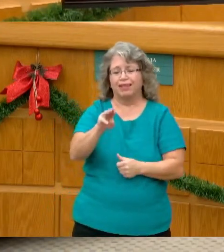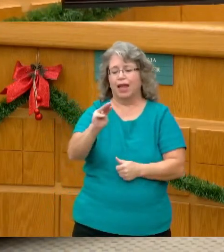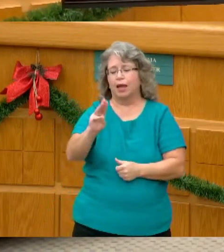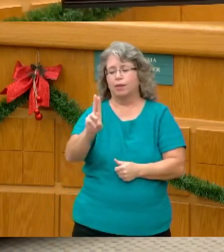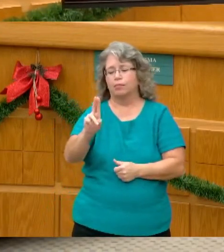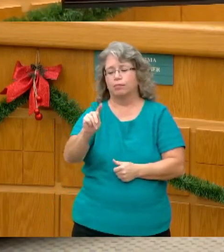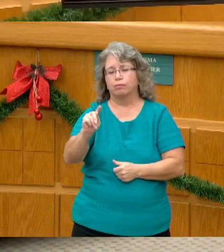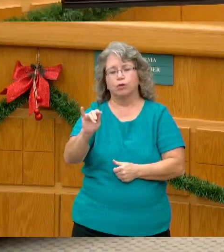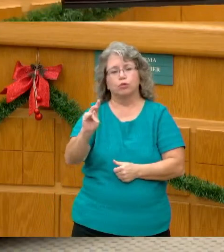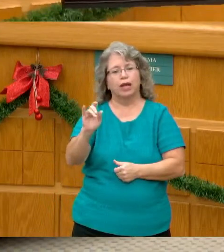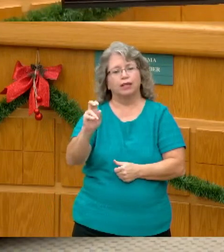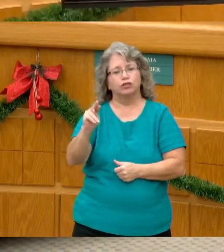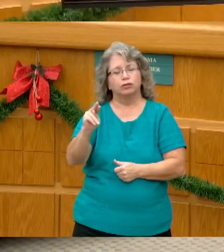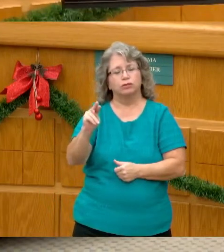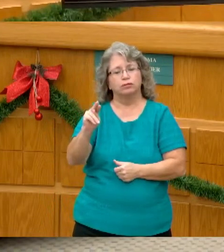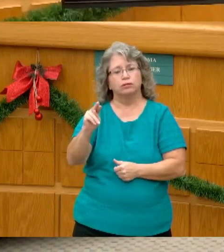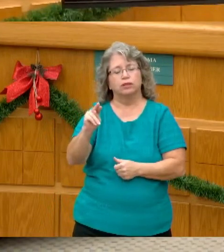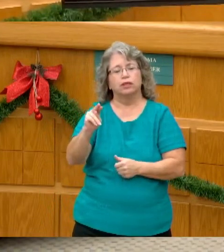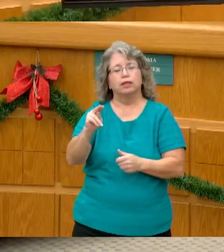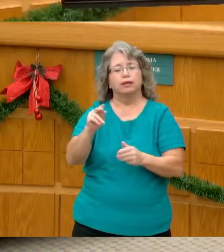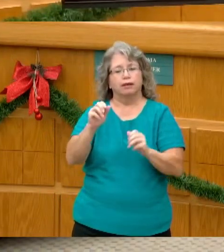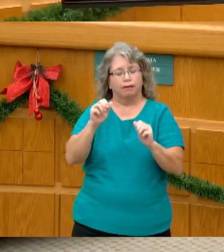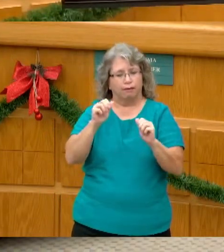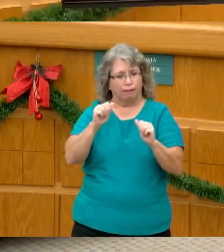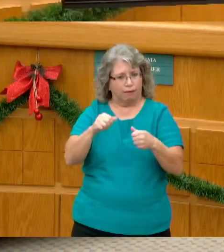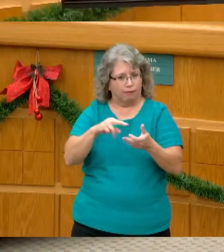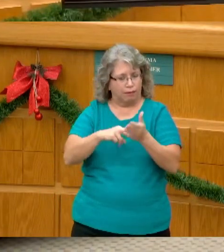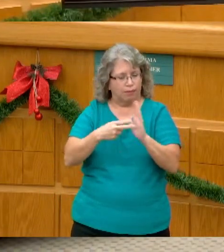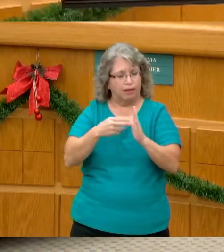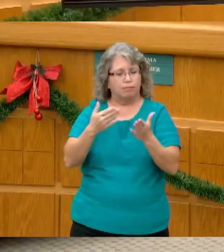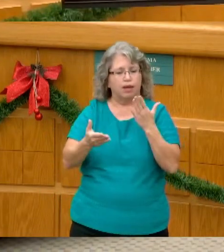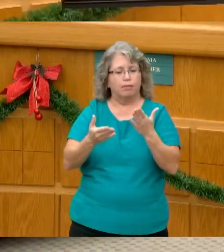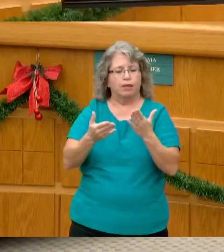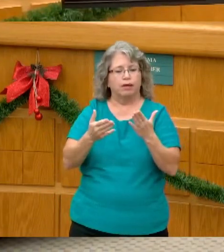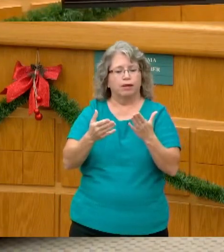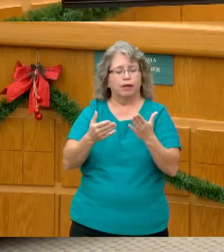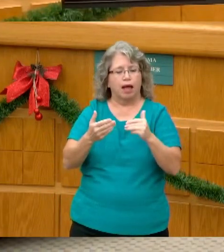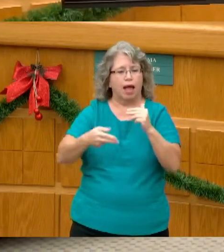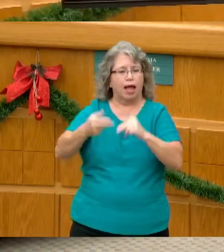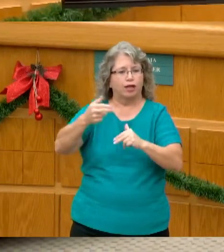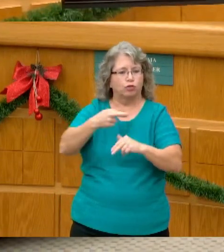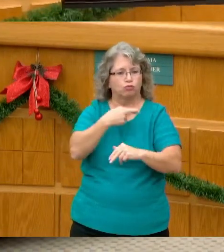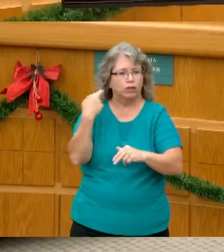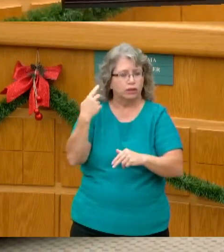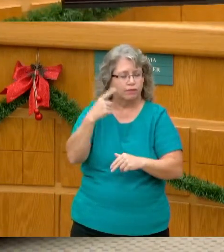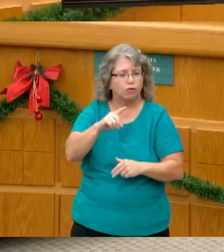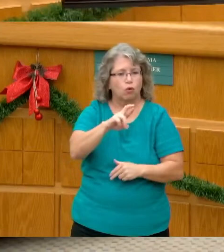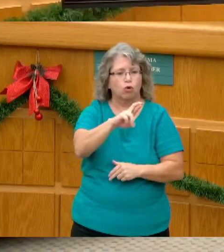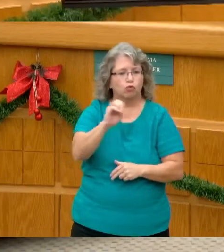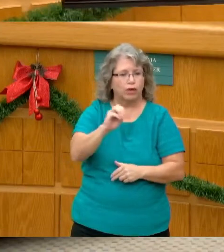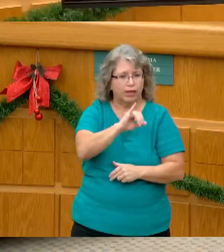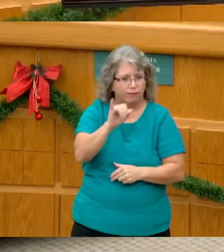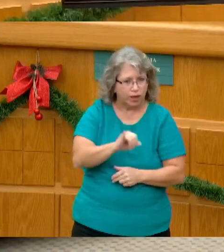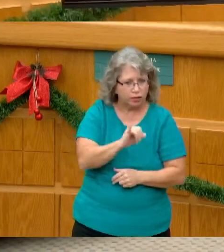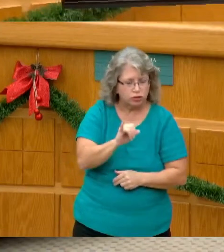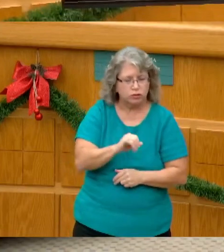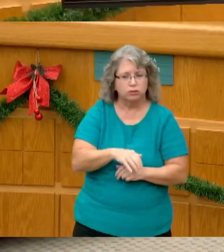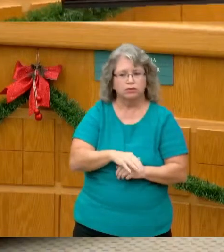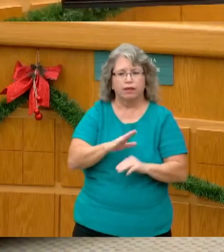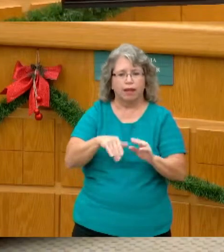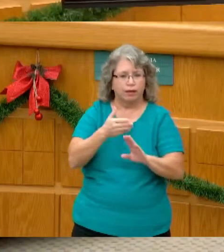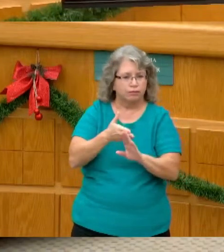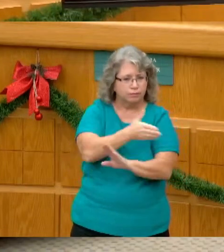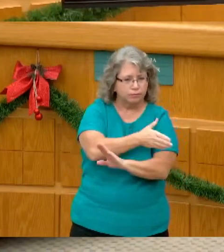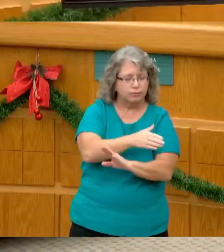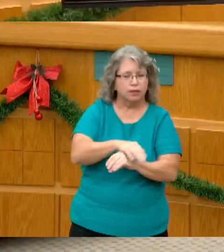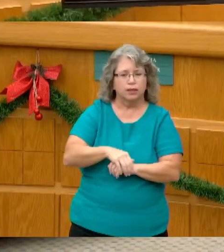also increase the risk of reinfection with this variant compared to the previous variants of concern. And the relatively small number of